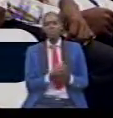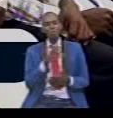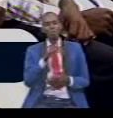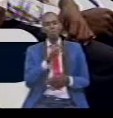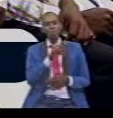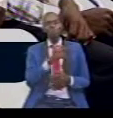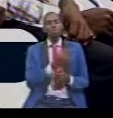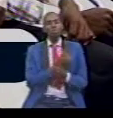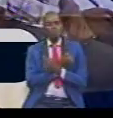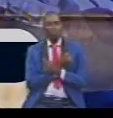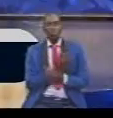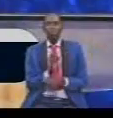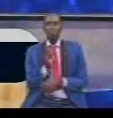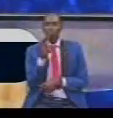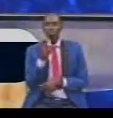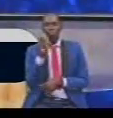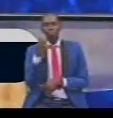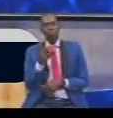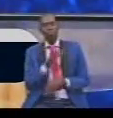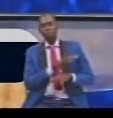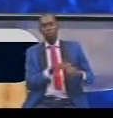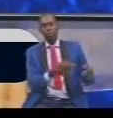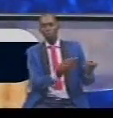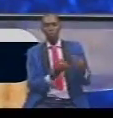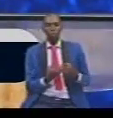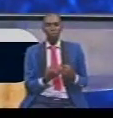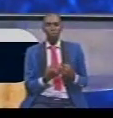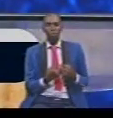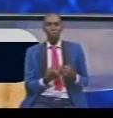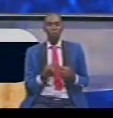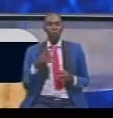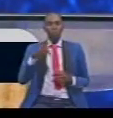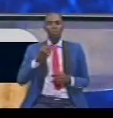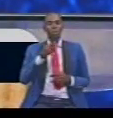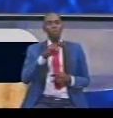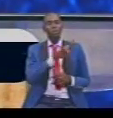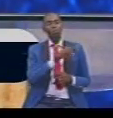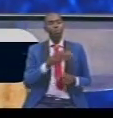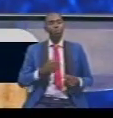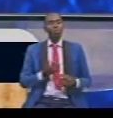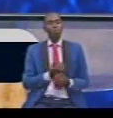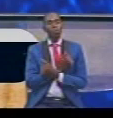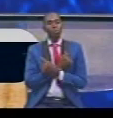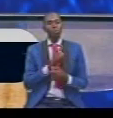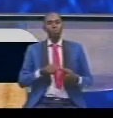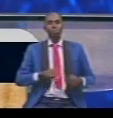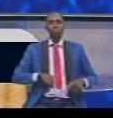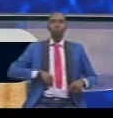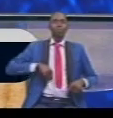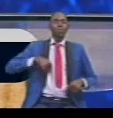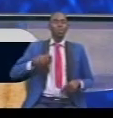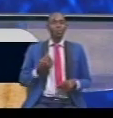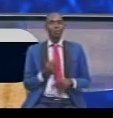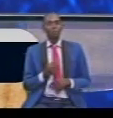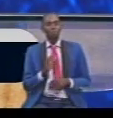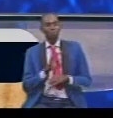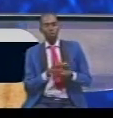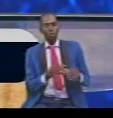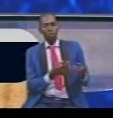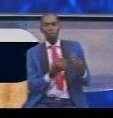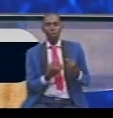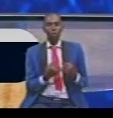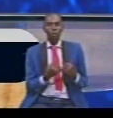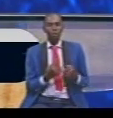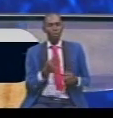come. Peter, that's looking too high, don't come. Peter,